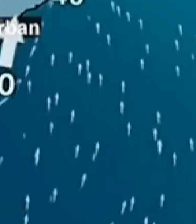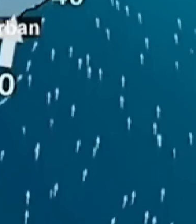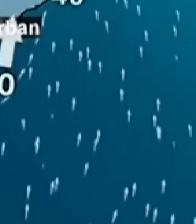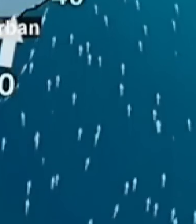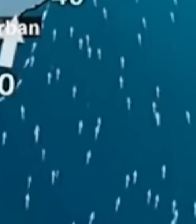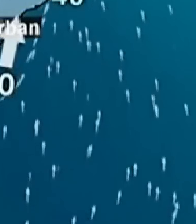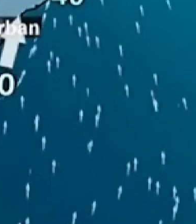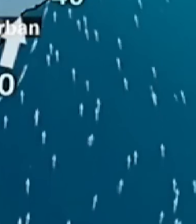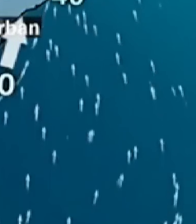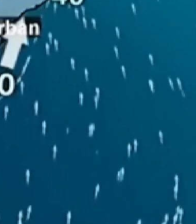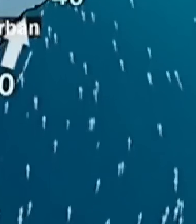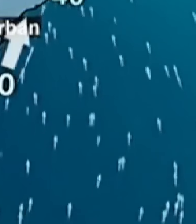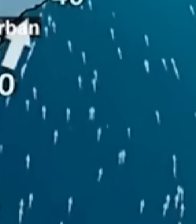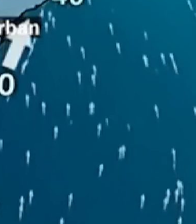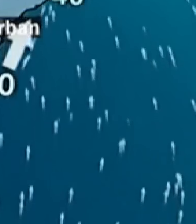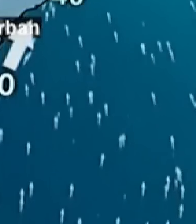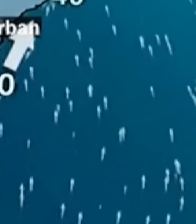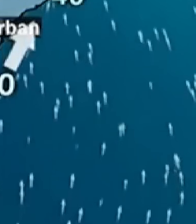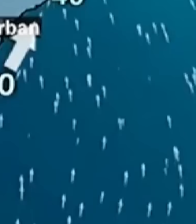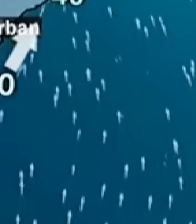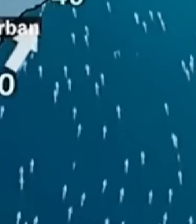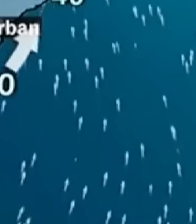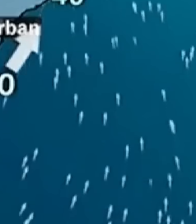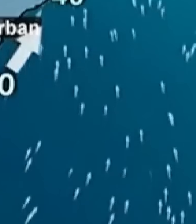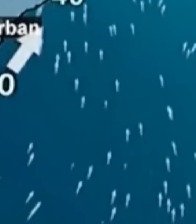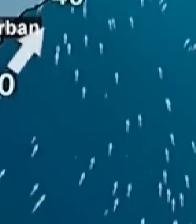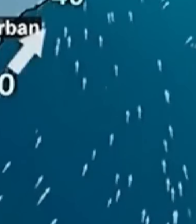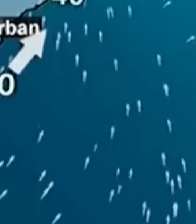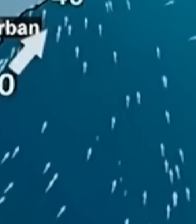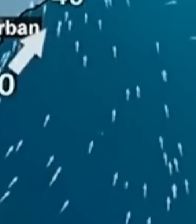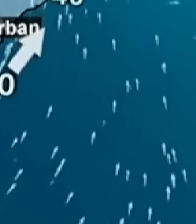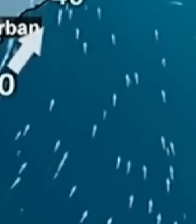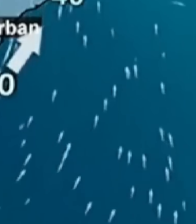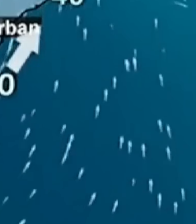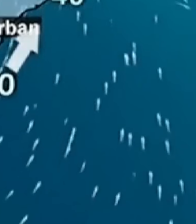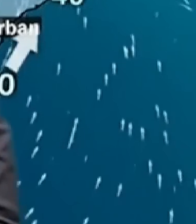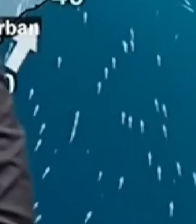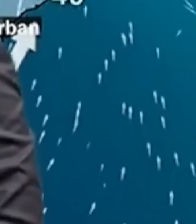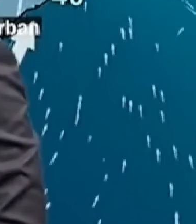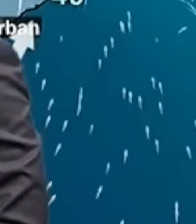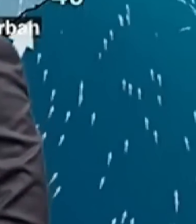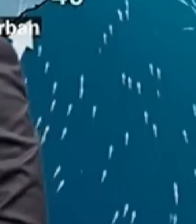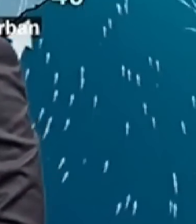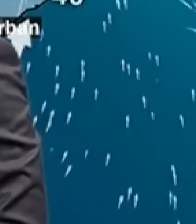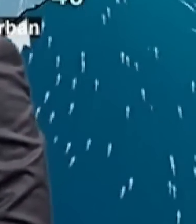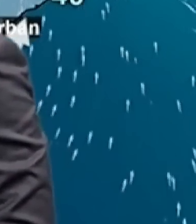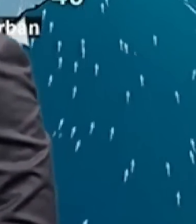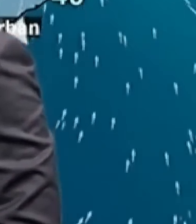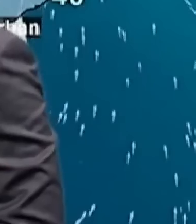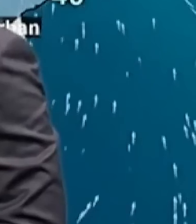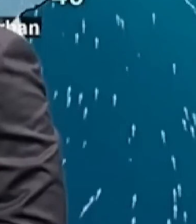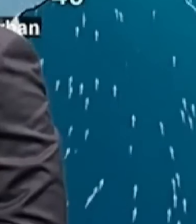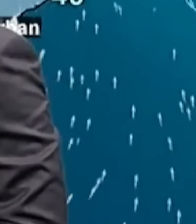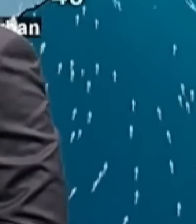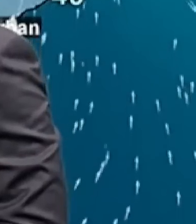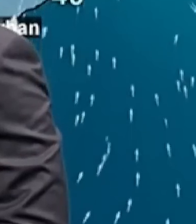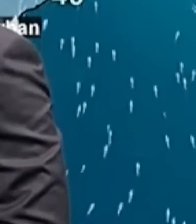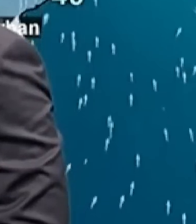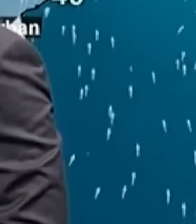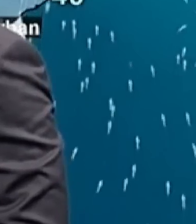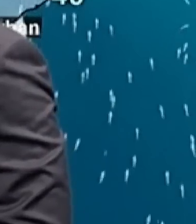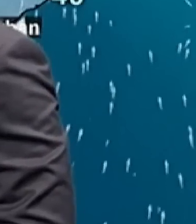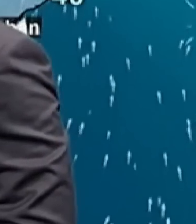ha sentse re shebile hona tla fihla ka hare ho thekong ka toko mabopo ho sontsa o bana hala fela moya e saeng kae ha sentse re shebile hona kapa botjhabela